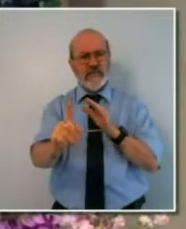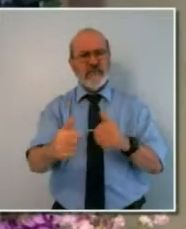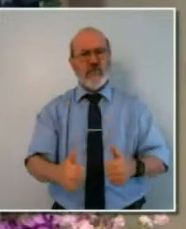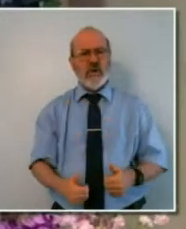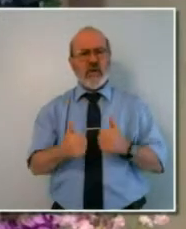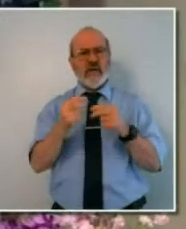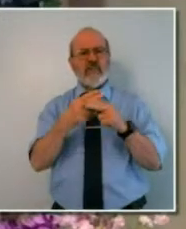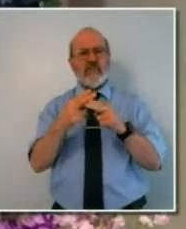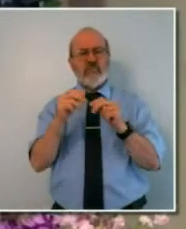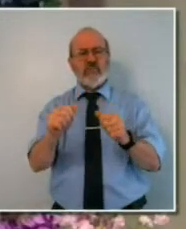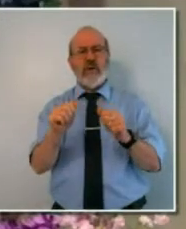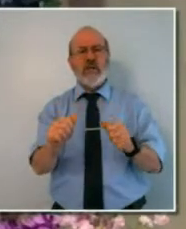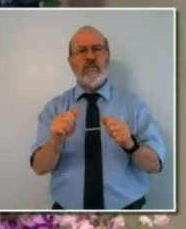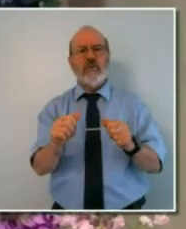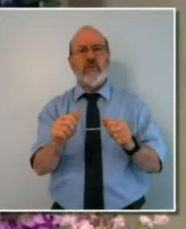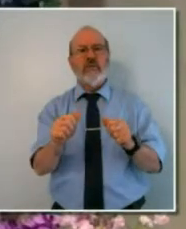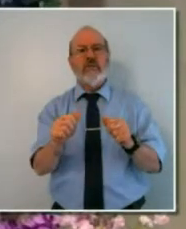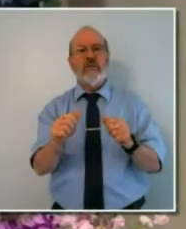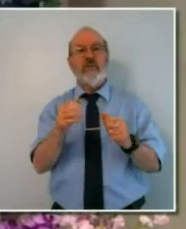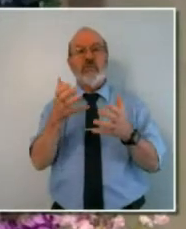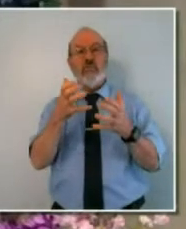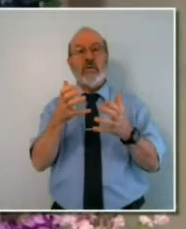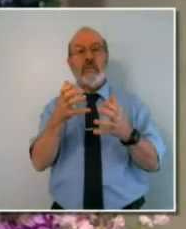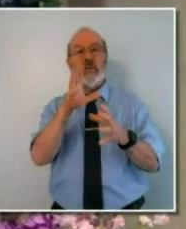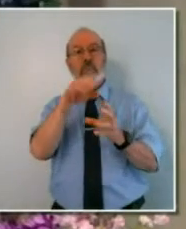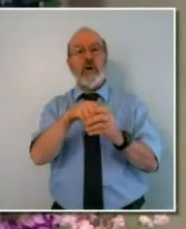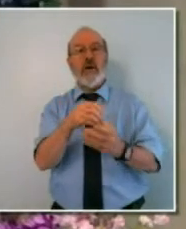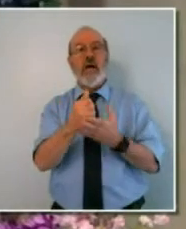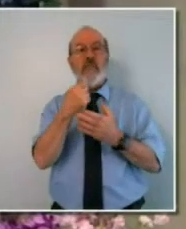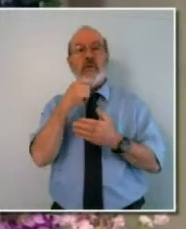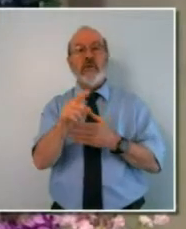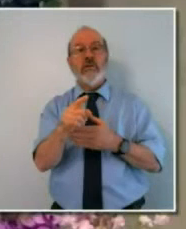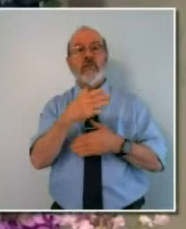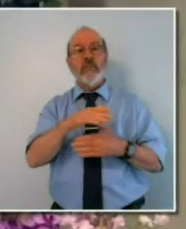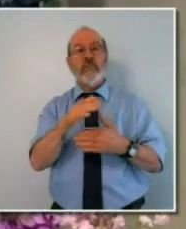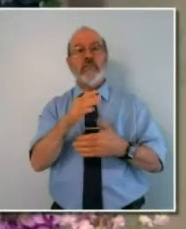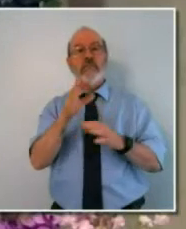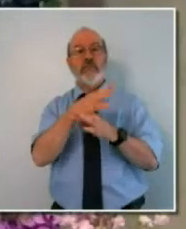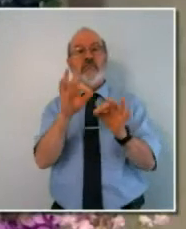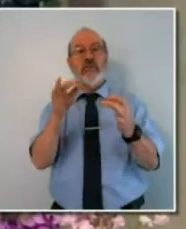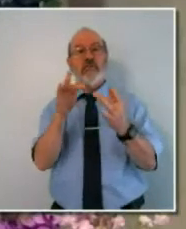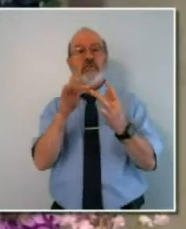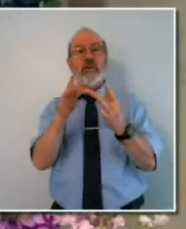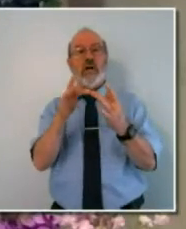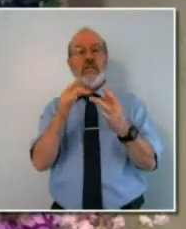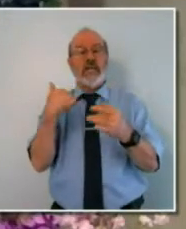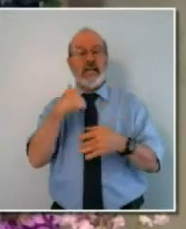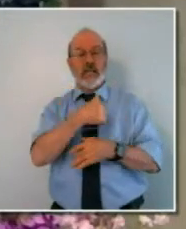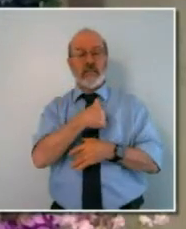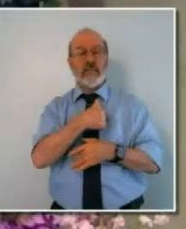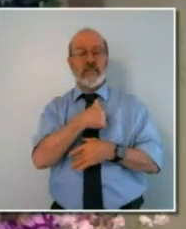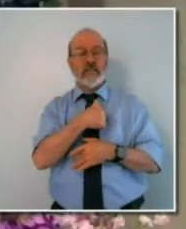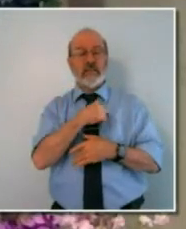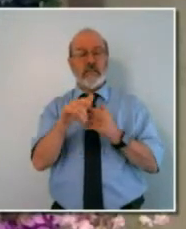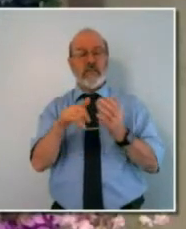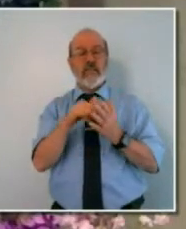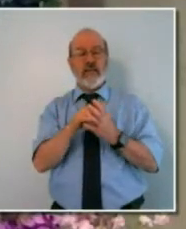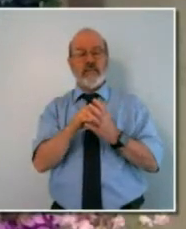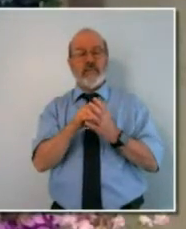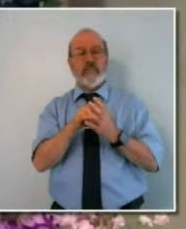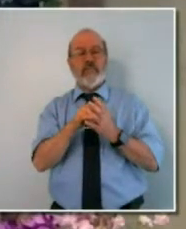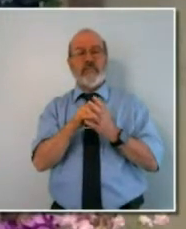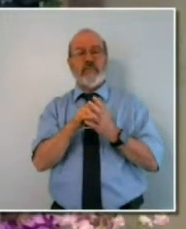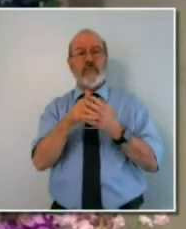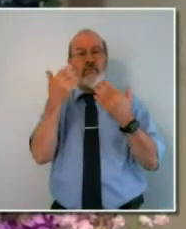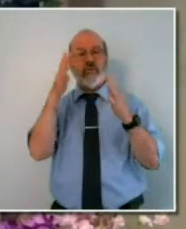as possible. If you would like to be a part of helping her, please feel free to contact us about it. So we don't know